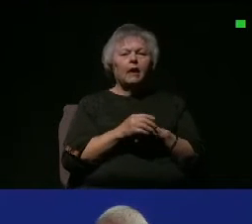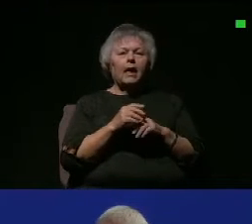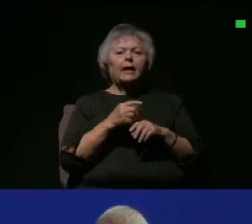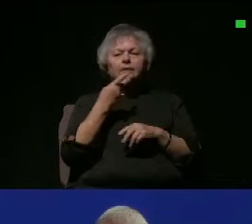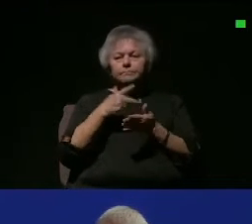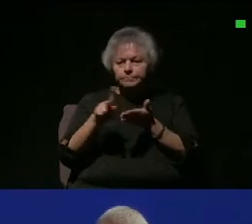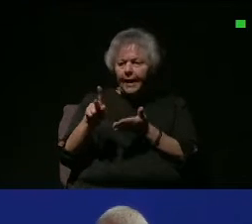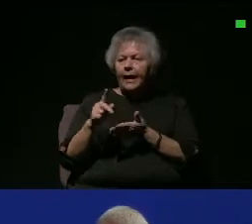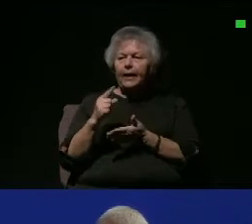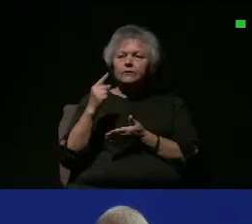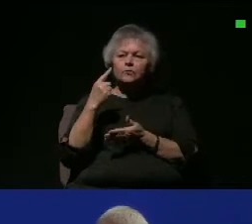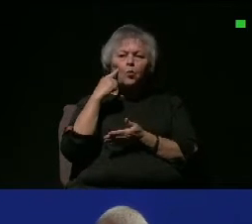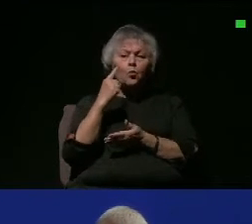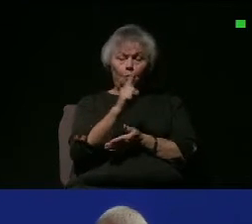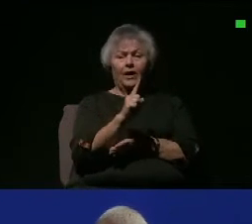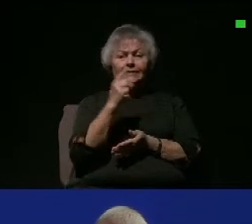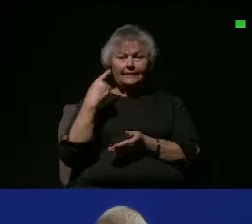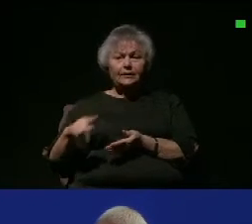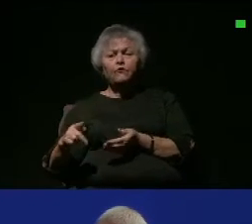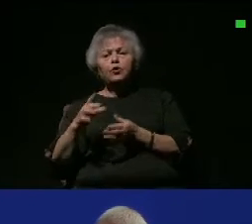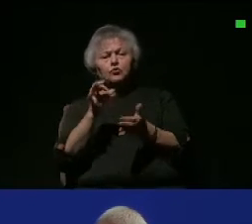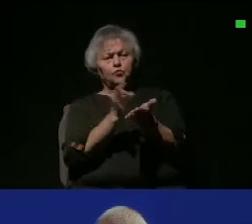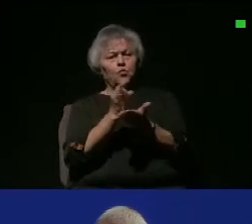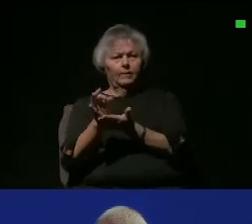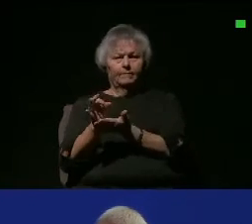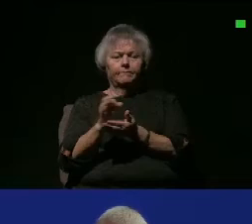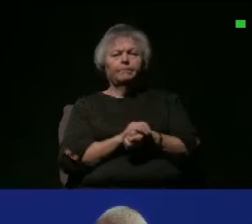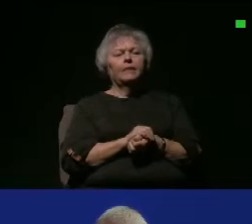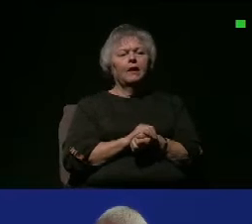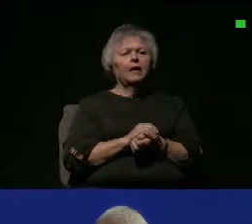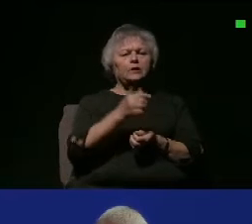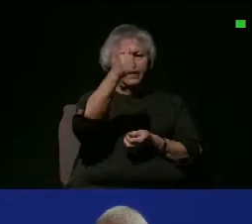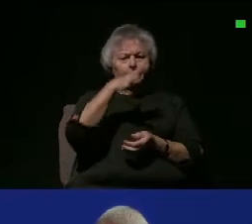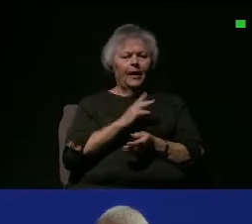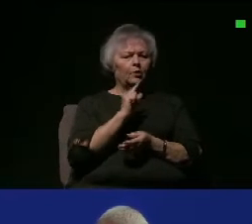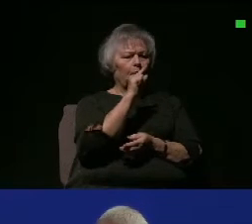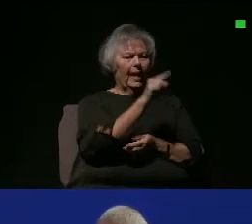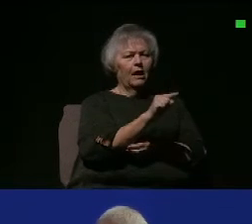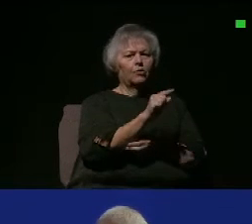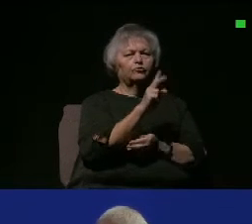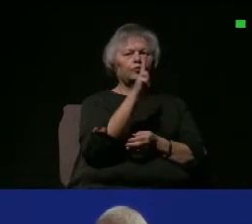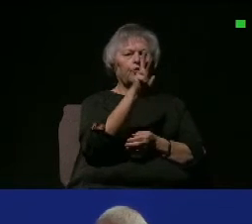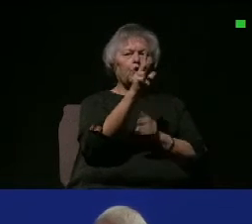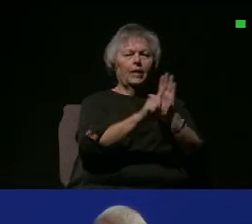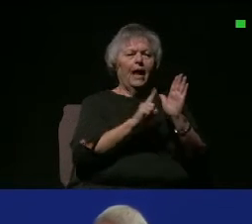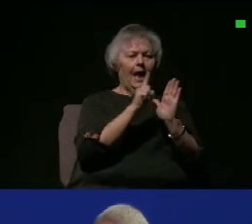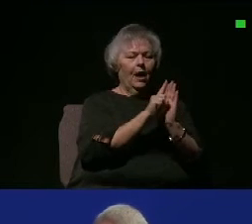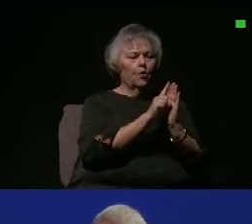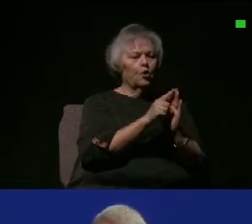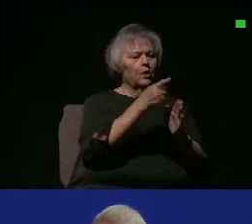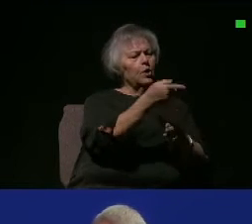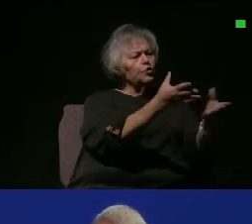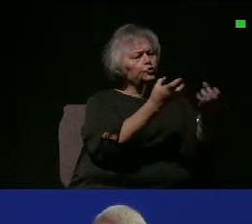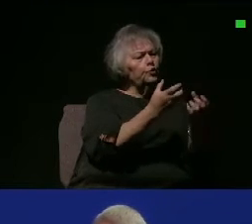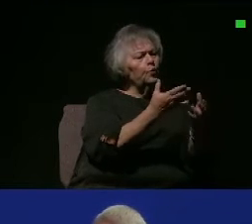them into his vineyard. And he went out about the third hour, and he saw others standing idle in the marketplace. And to those he said,